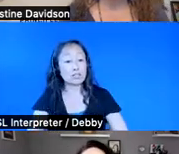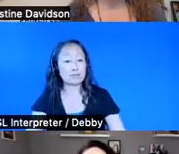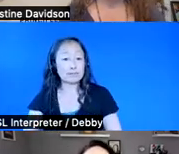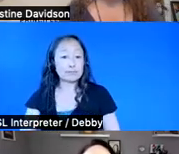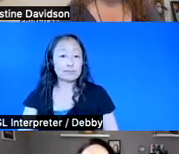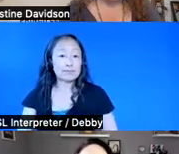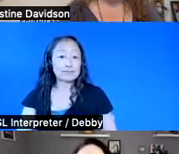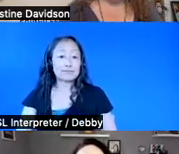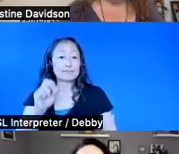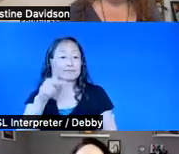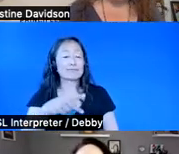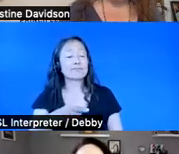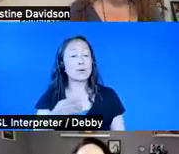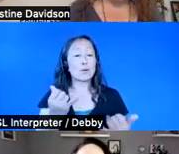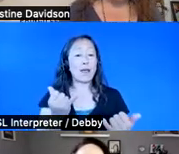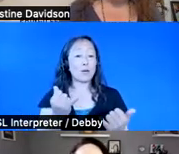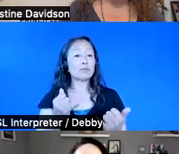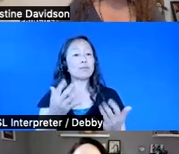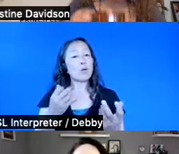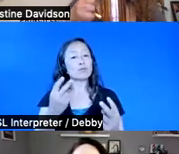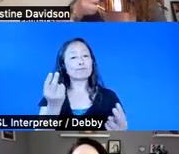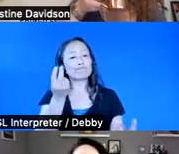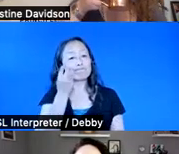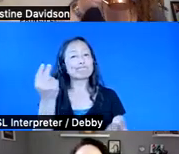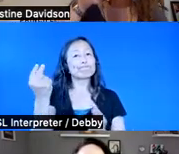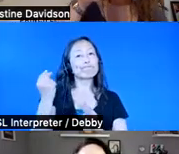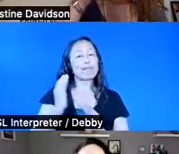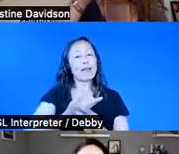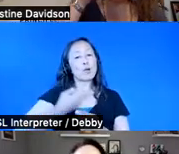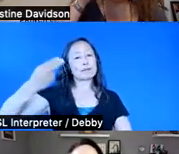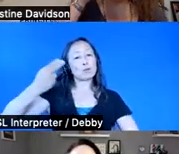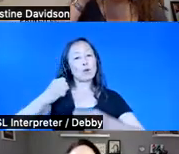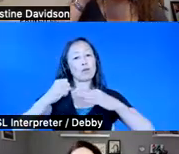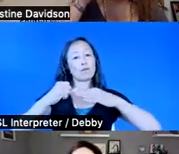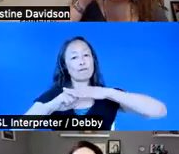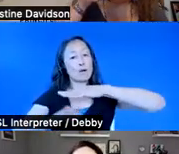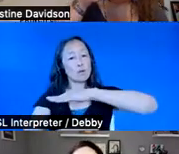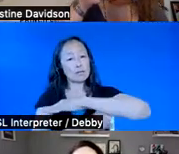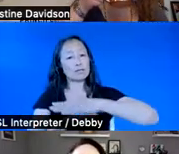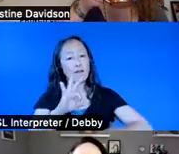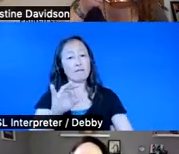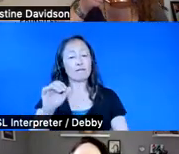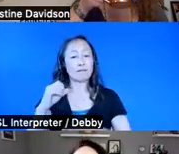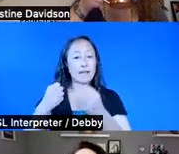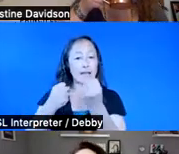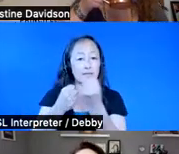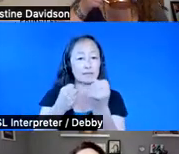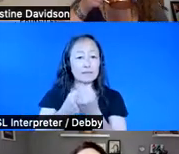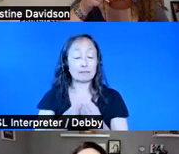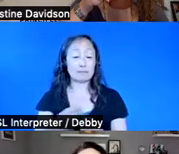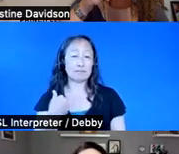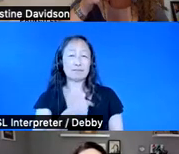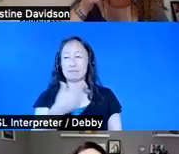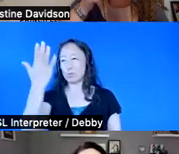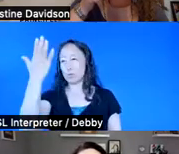All right, so when we look at some of our historical foundations of advocacy, we know,